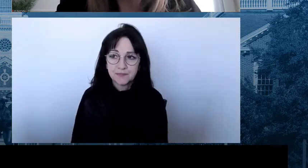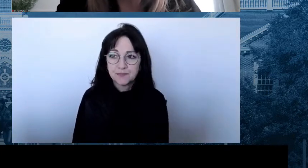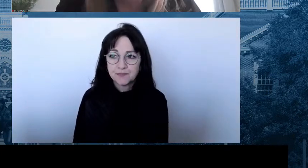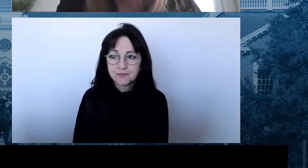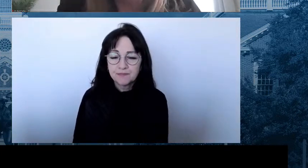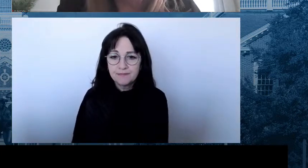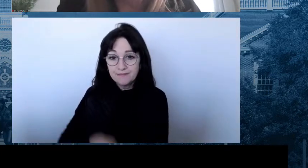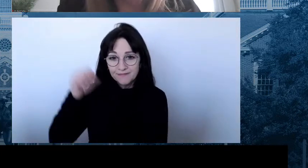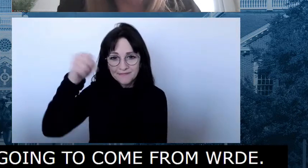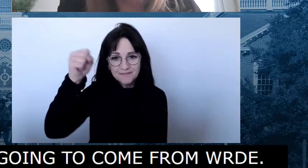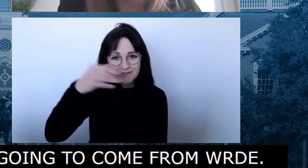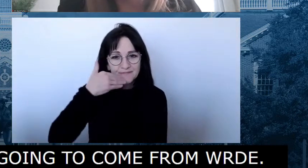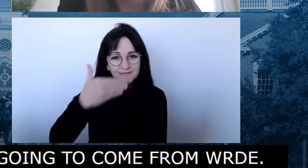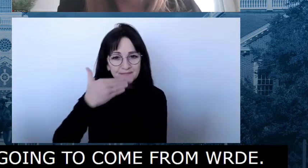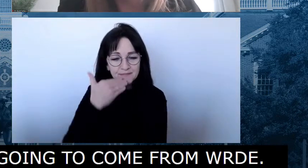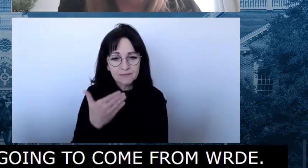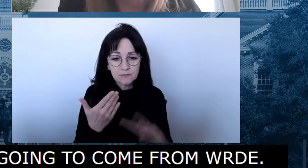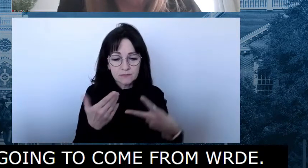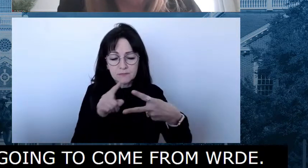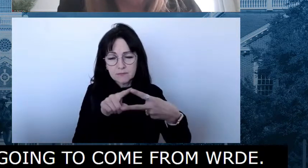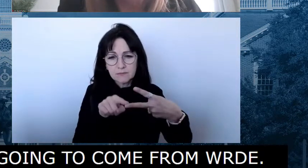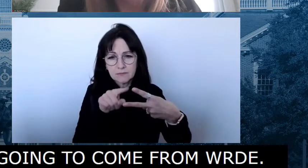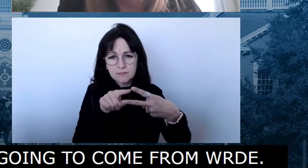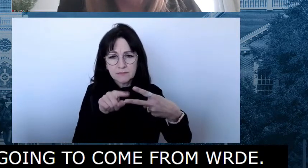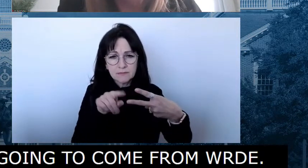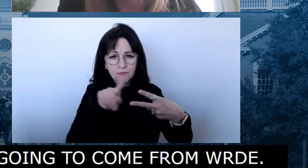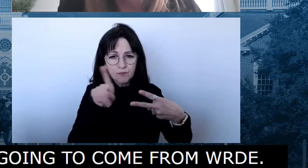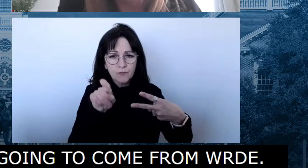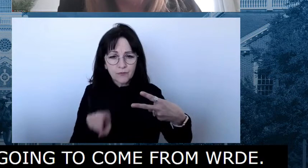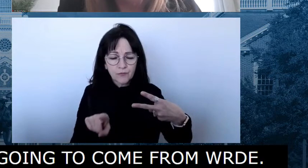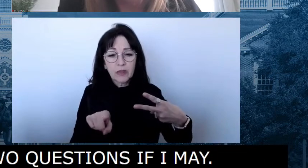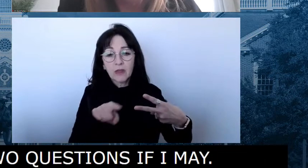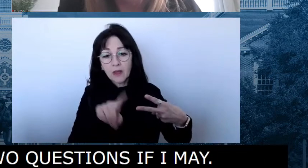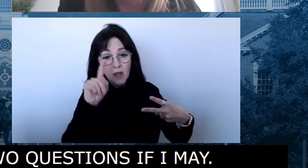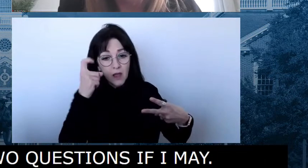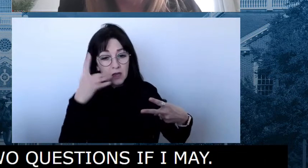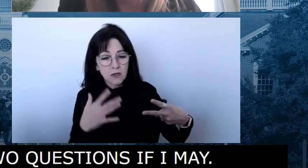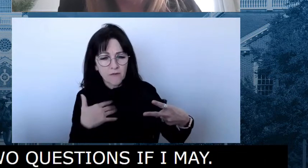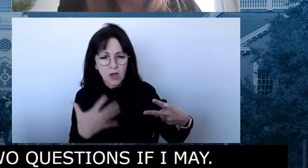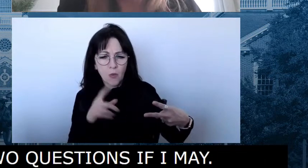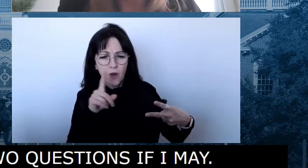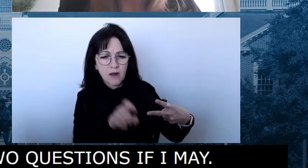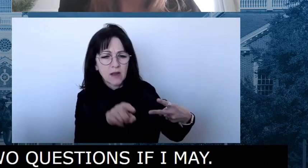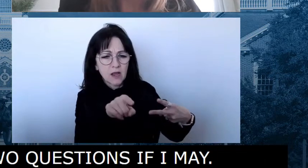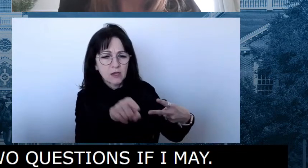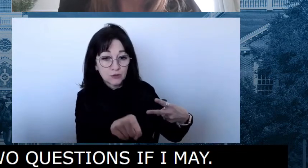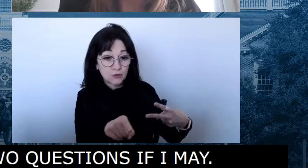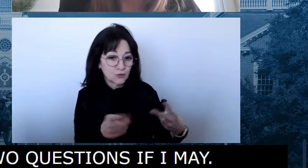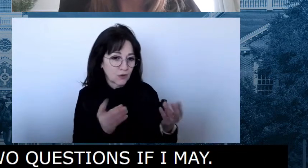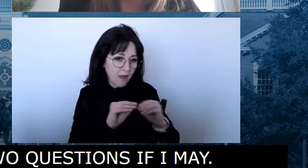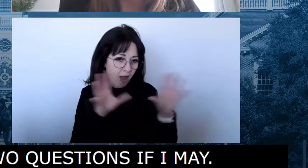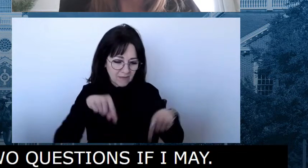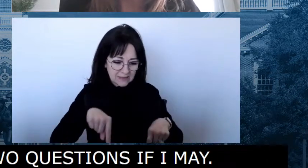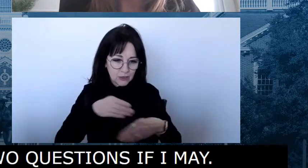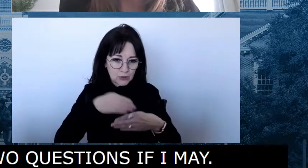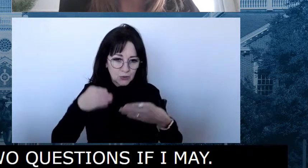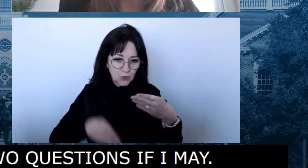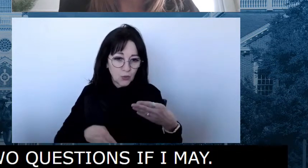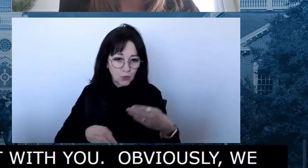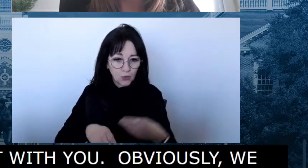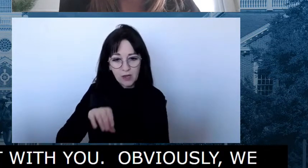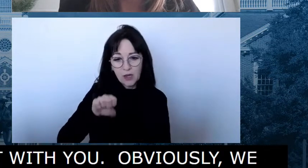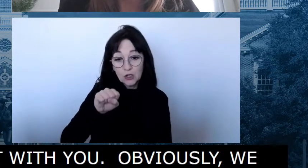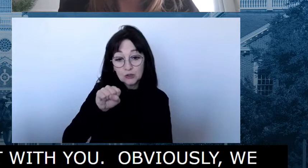Thank you. 2 questions, if I may. Governor, I want to start with you. Obviously, we have the Super Bowl this weekend. I wondered if